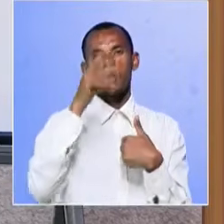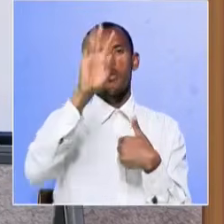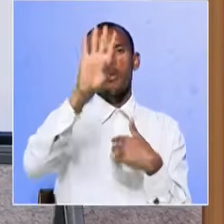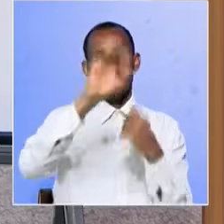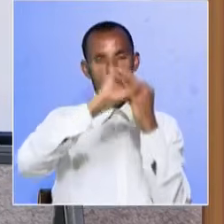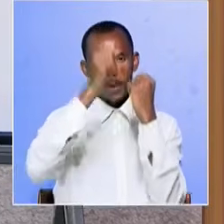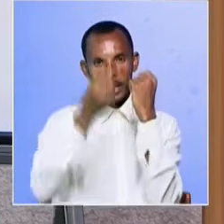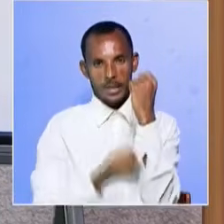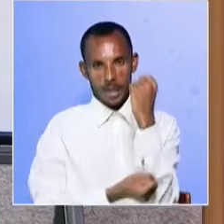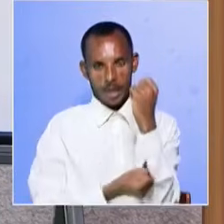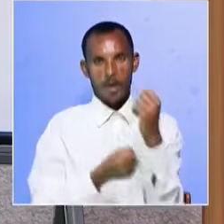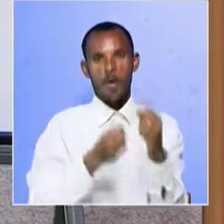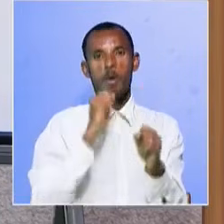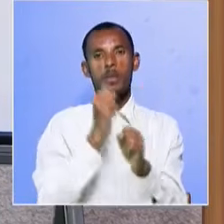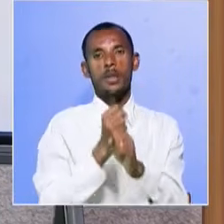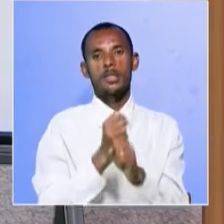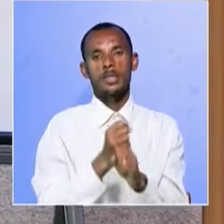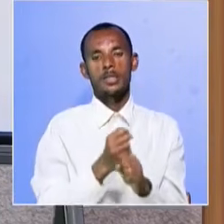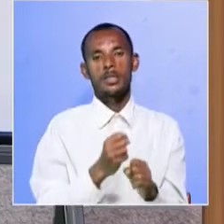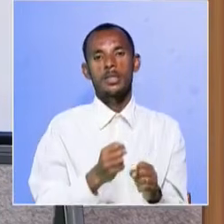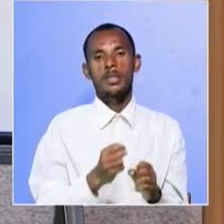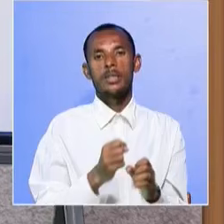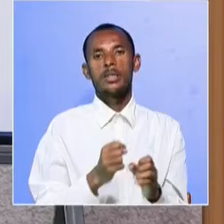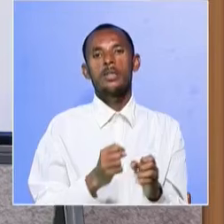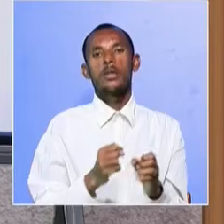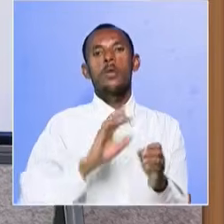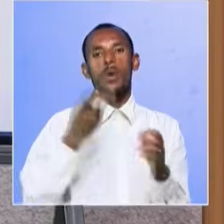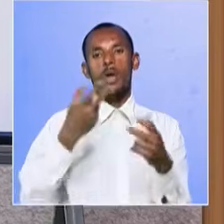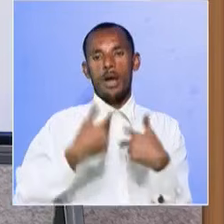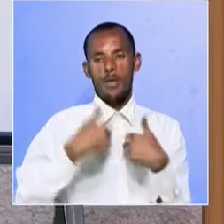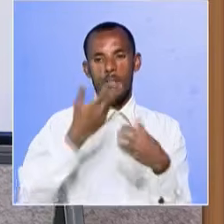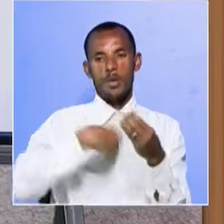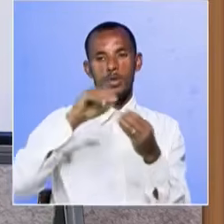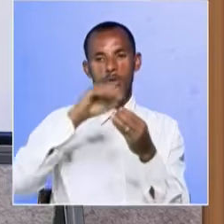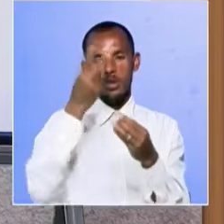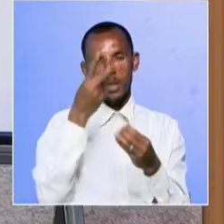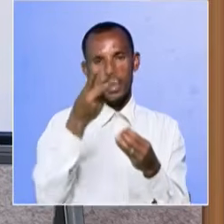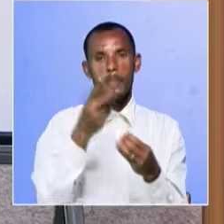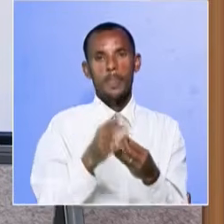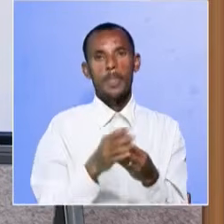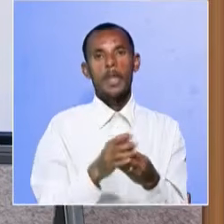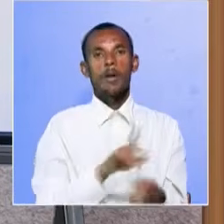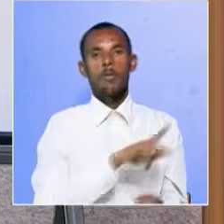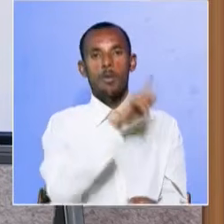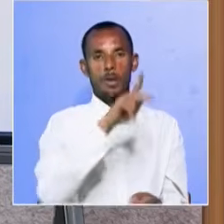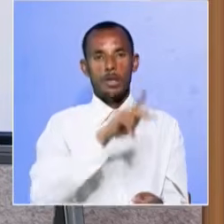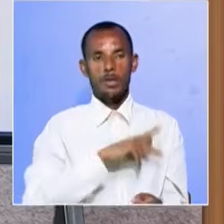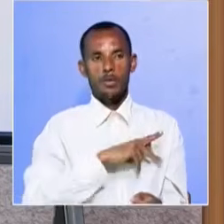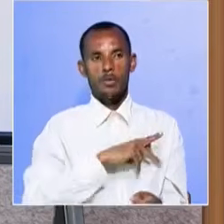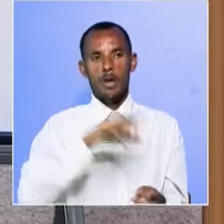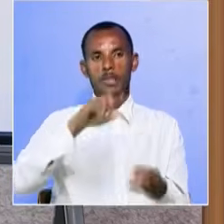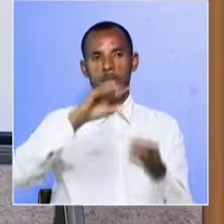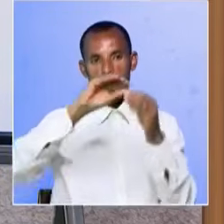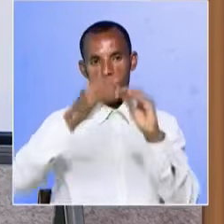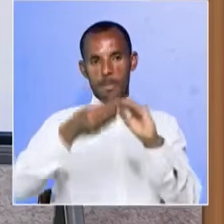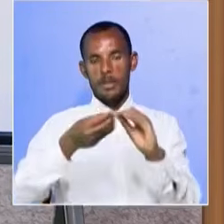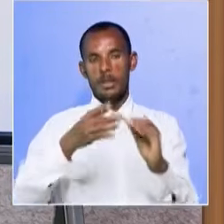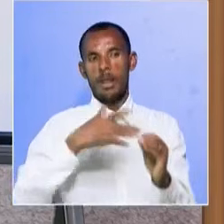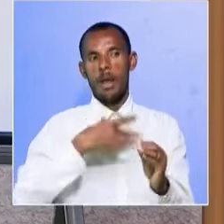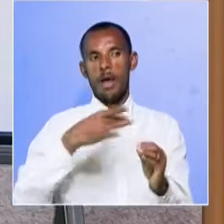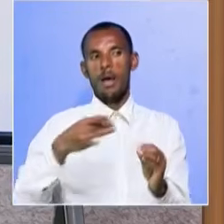basic operations on rational numbers, and we have also seen the properties of rational numbers,